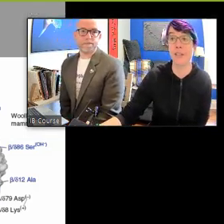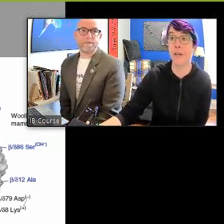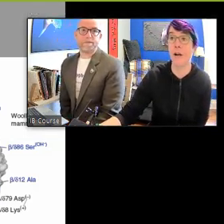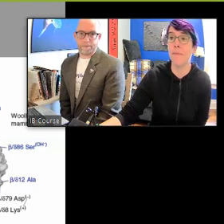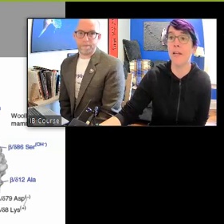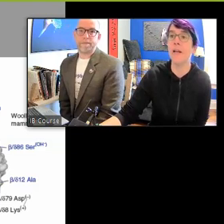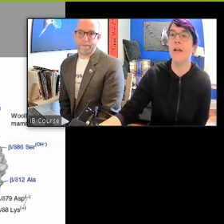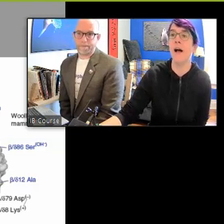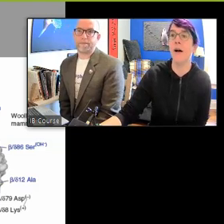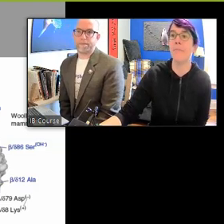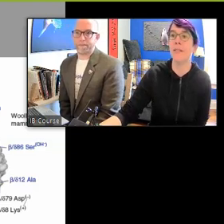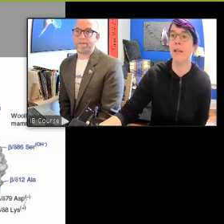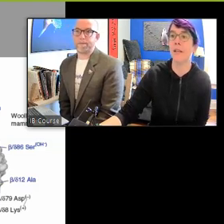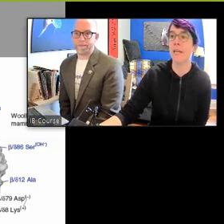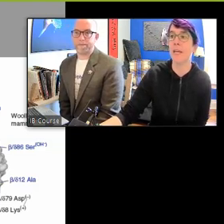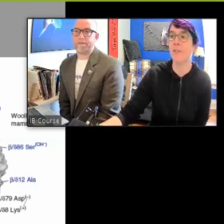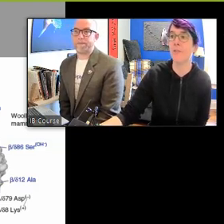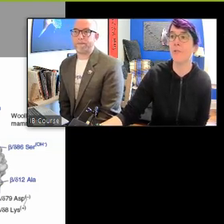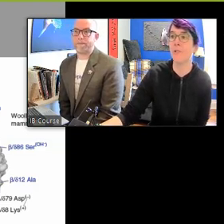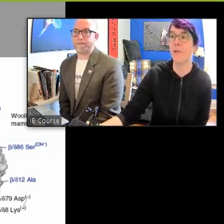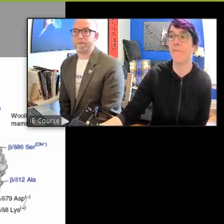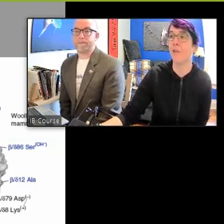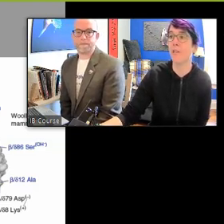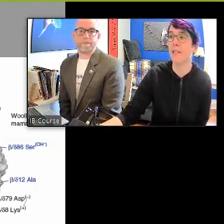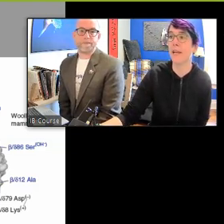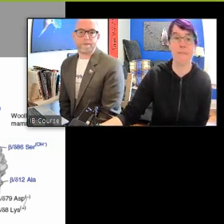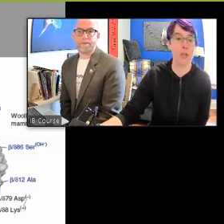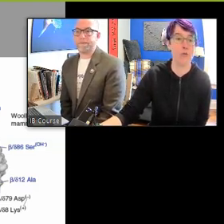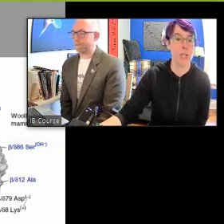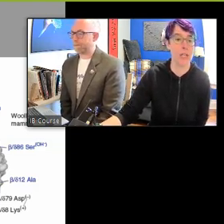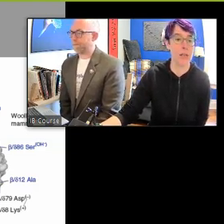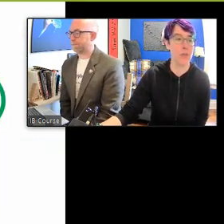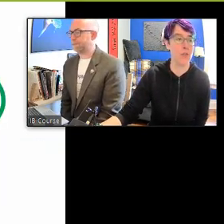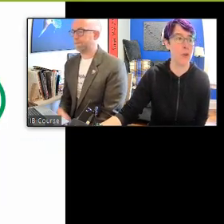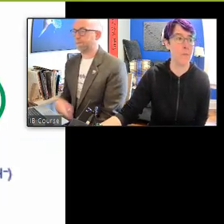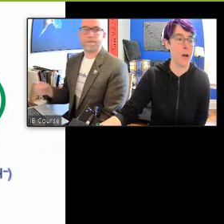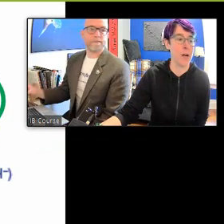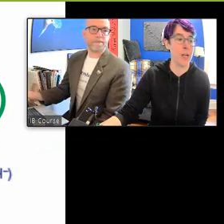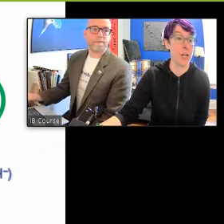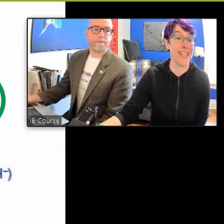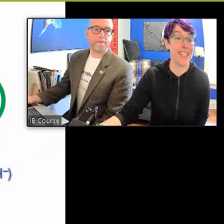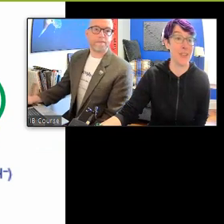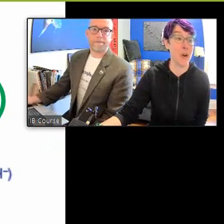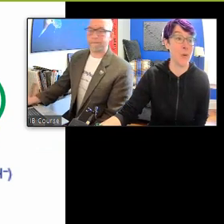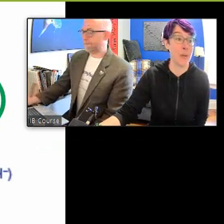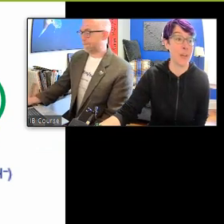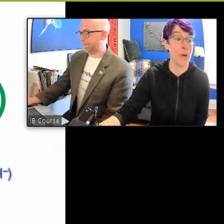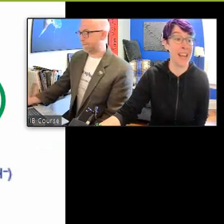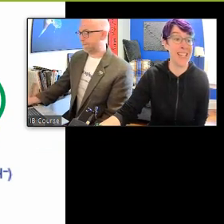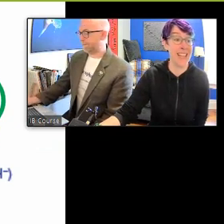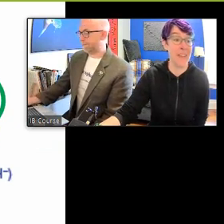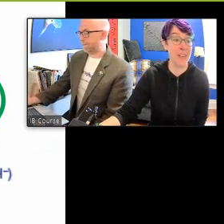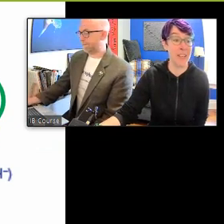that they share in common. Is going to be due to convergent evolution. Super good. So here